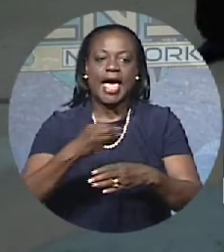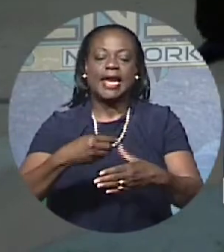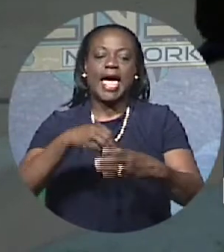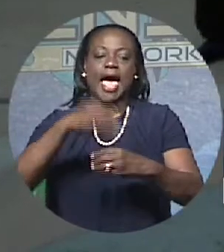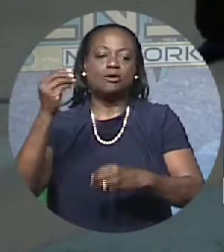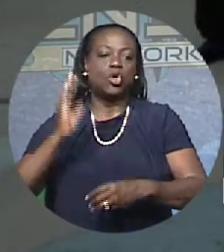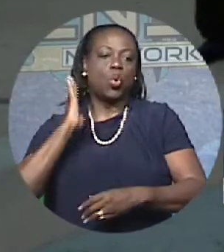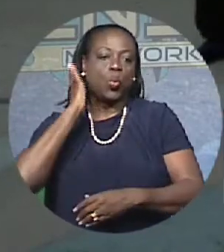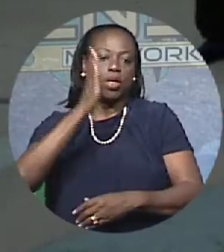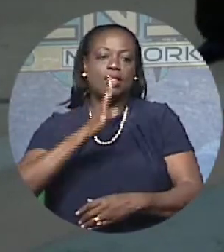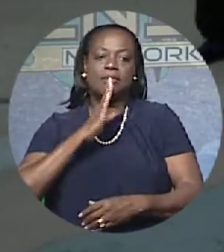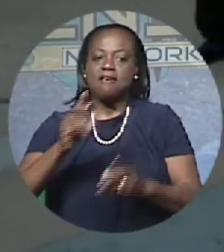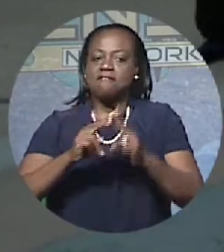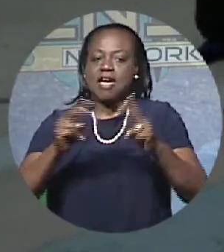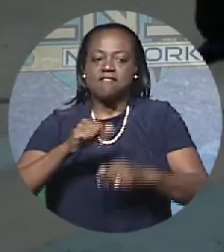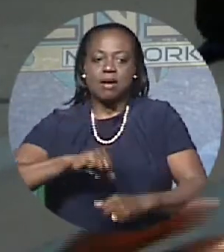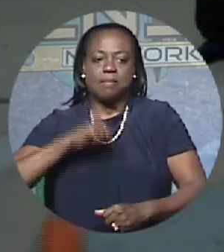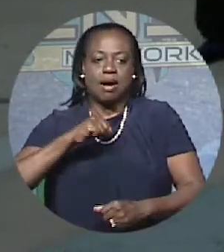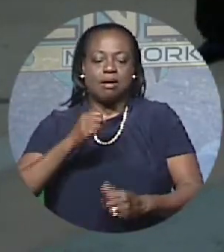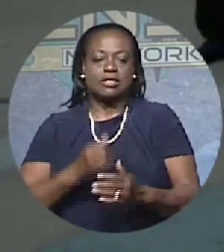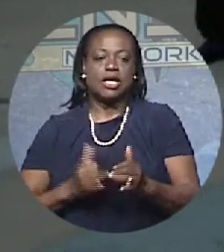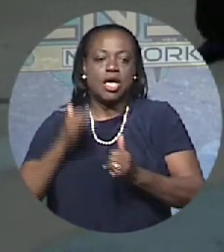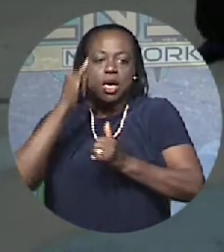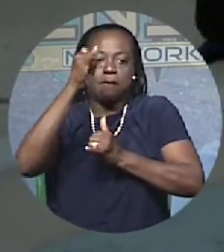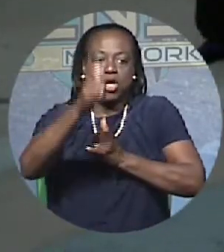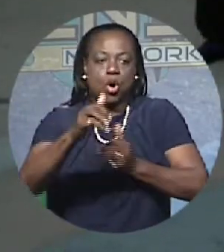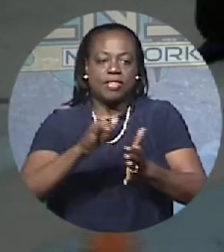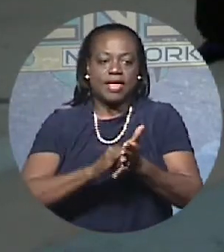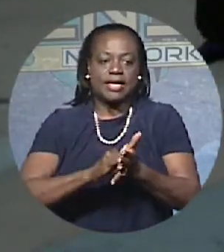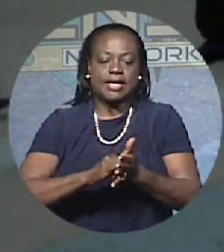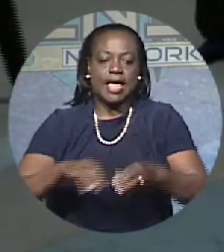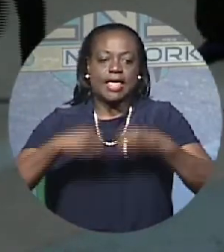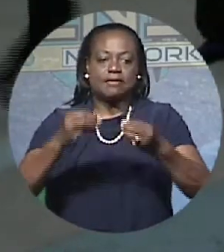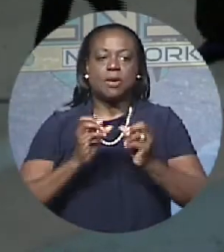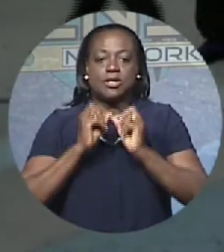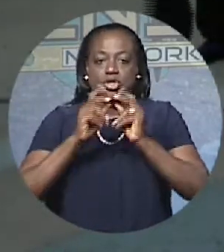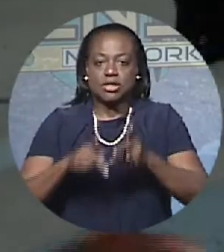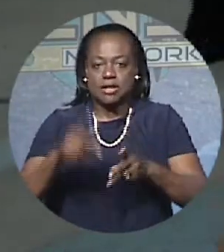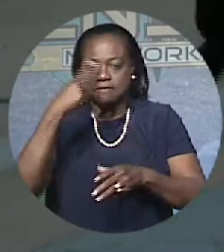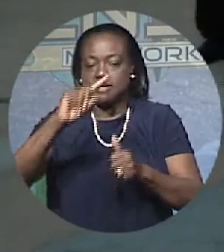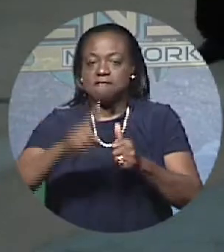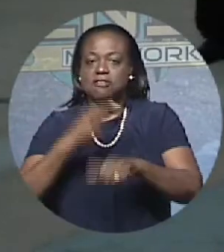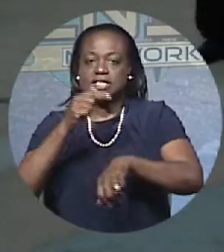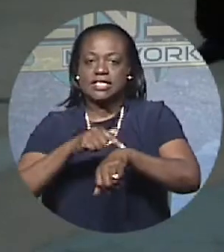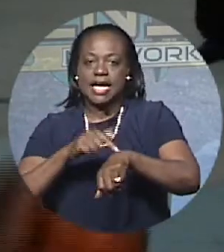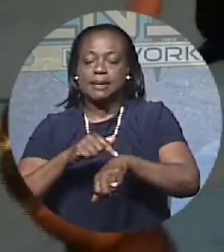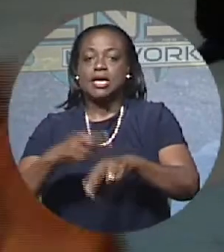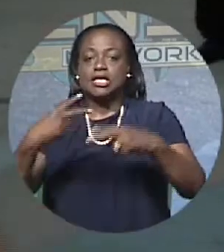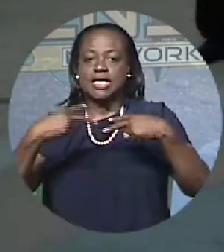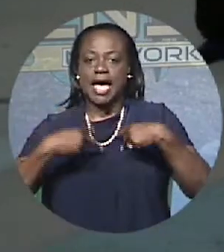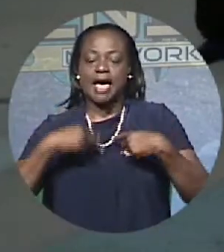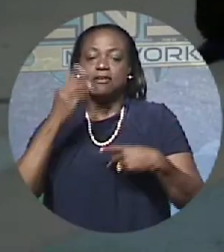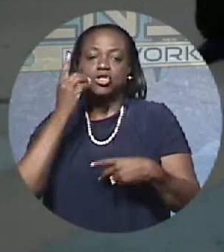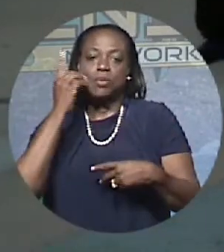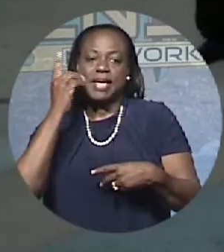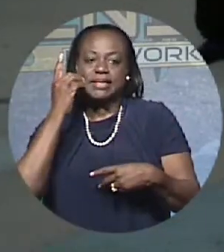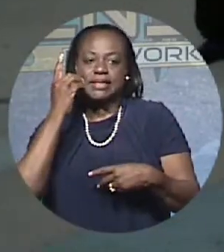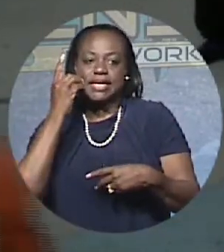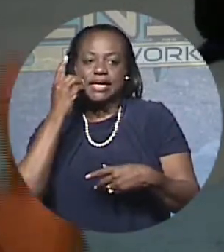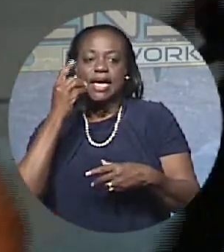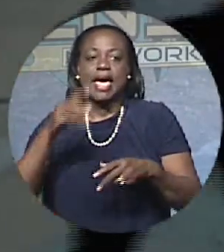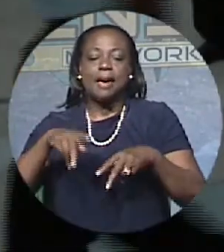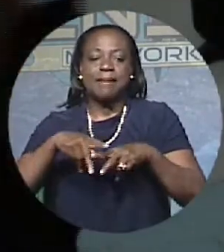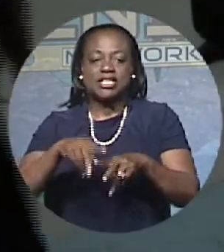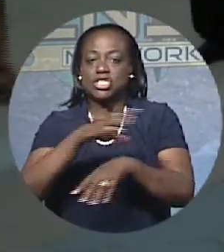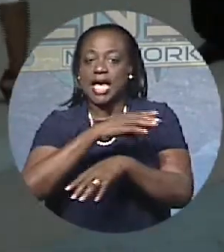very proud. Beyond that, though, it'll give us an opportunity for the first time to have domestic passengers and international passengers